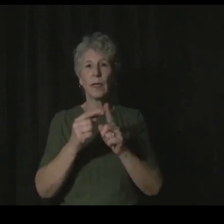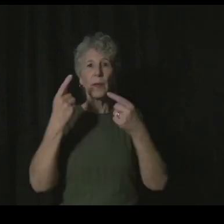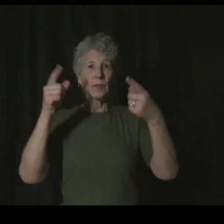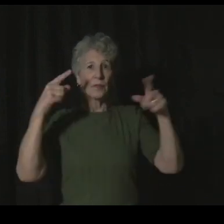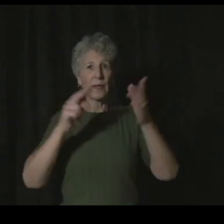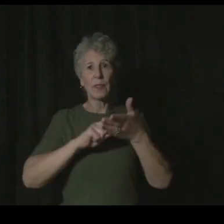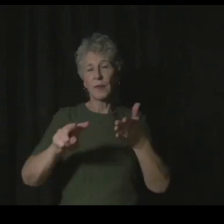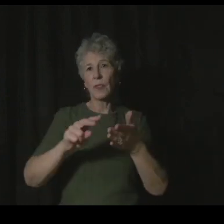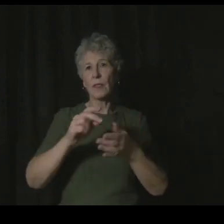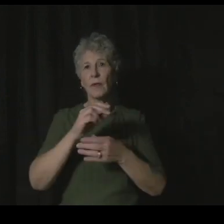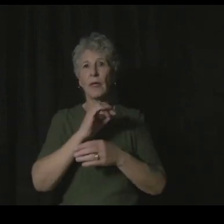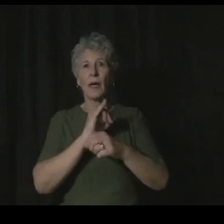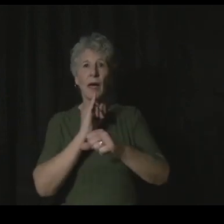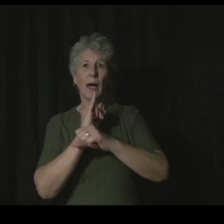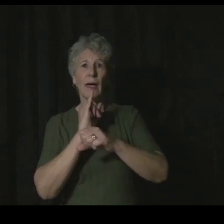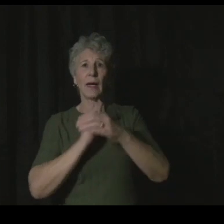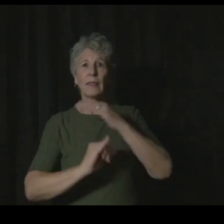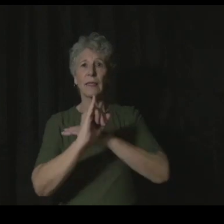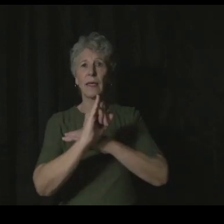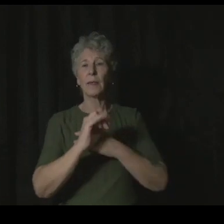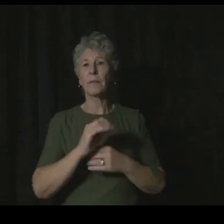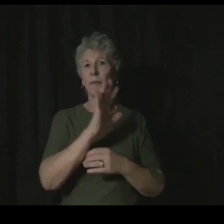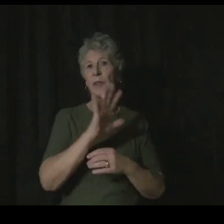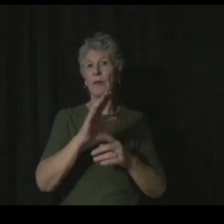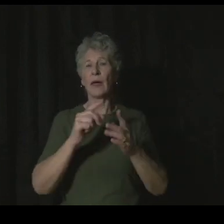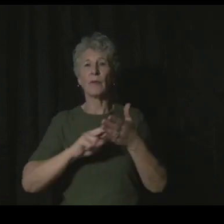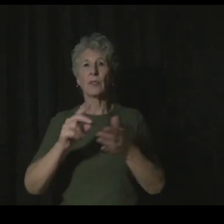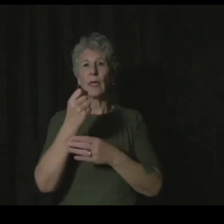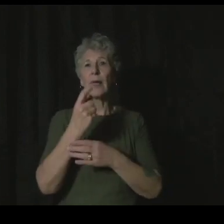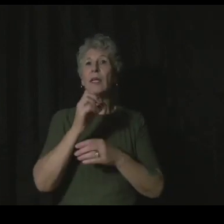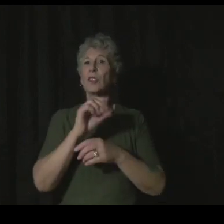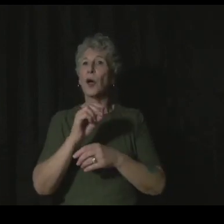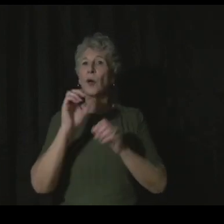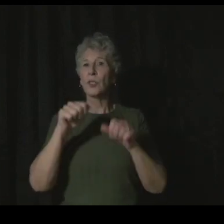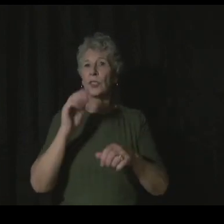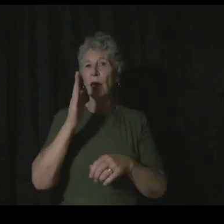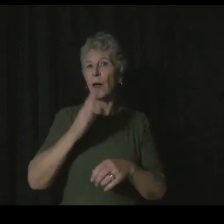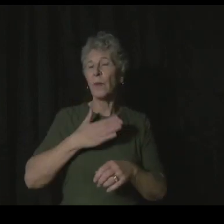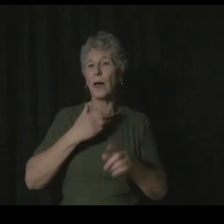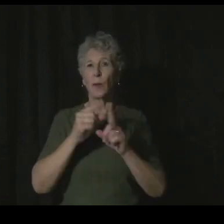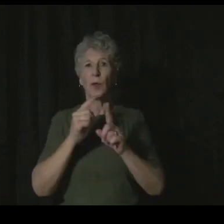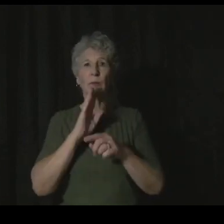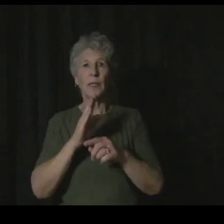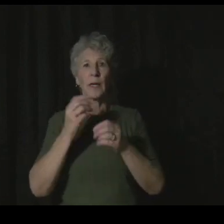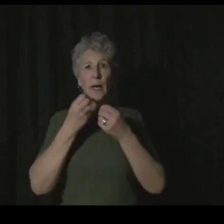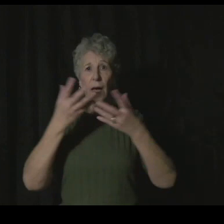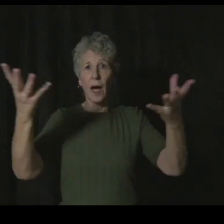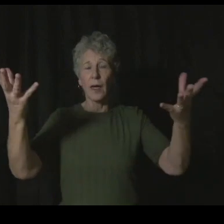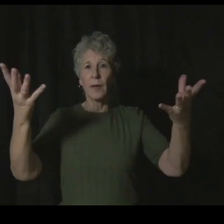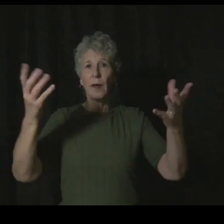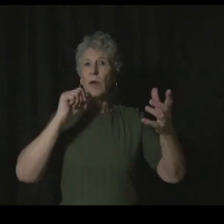of Isaiah is chapter 55, verse 11, that says, so shall my word be that goes out from my mouth. It shall